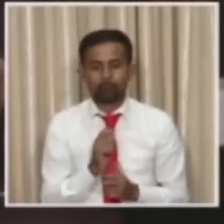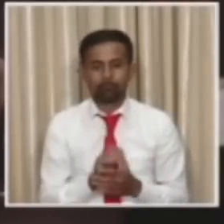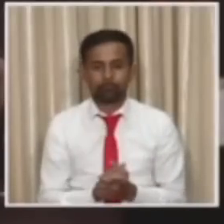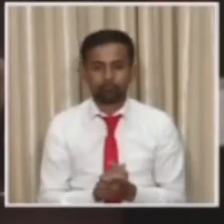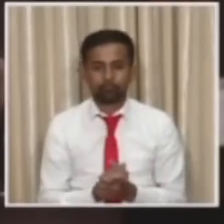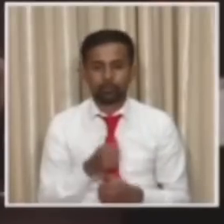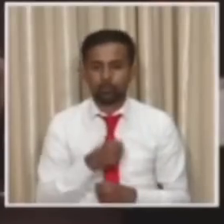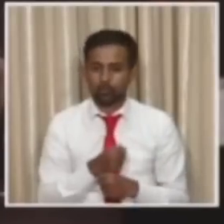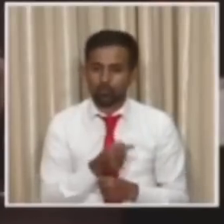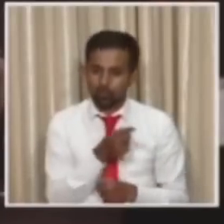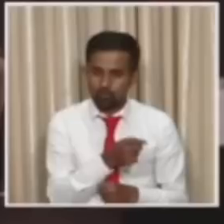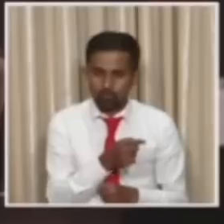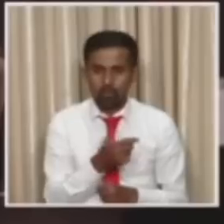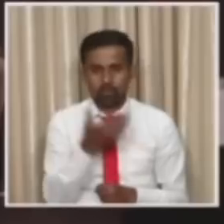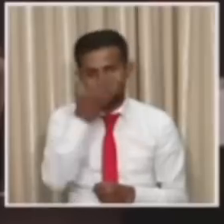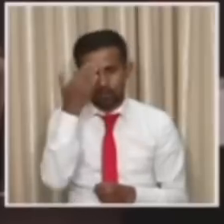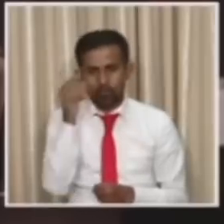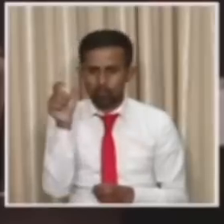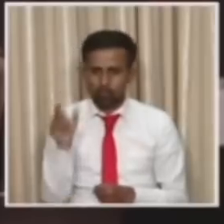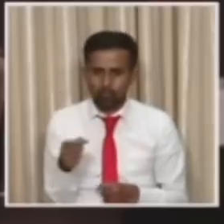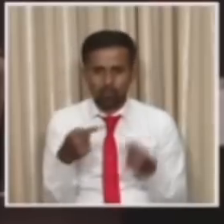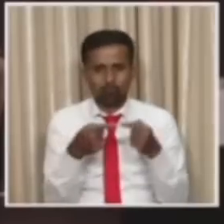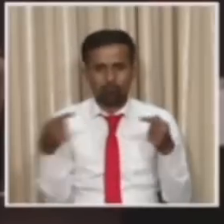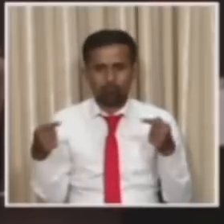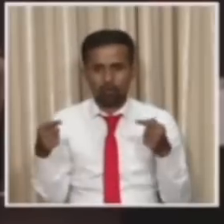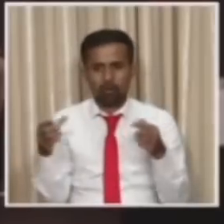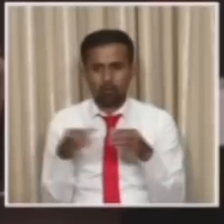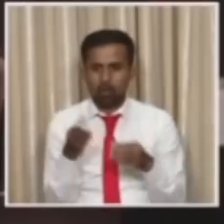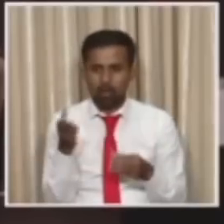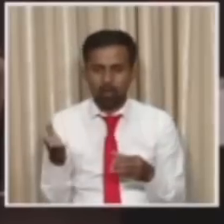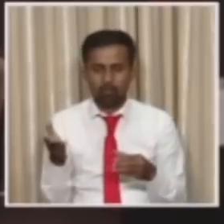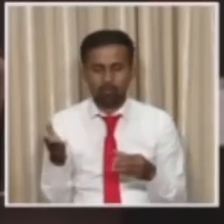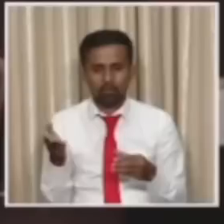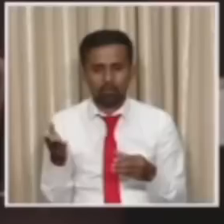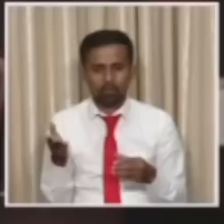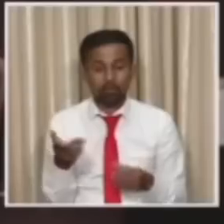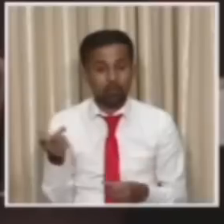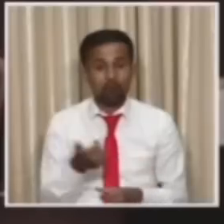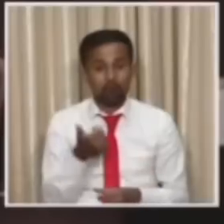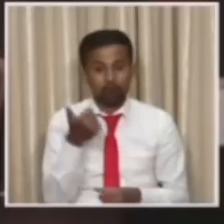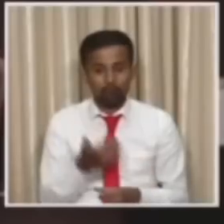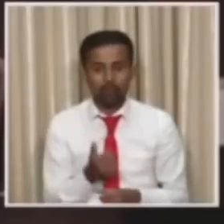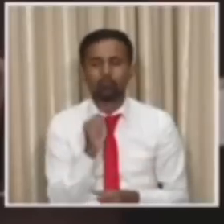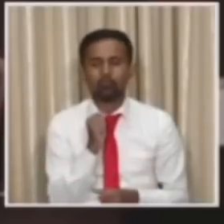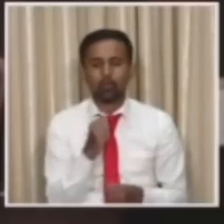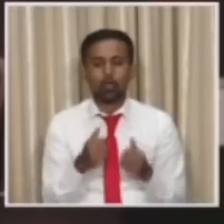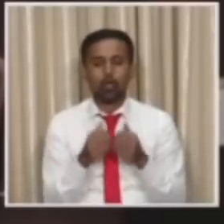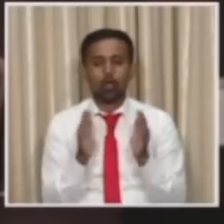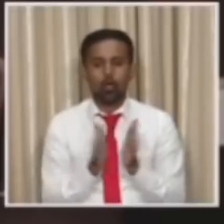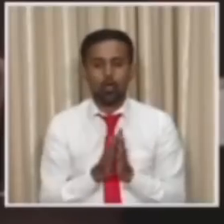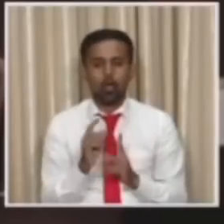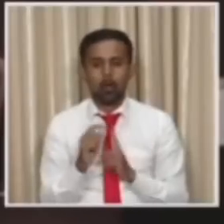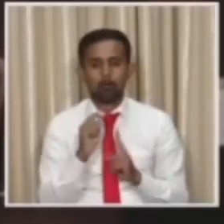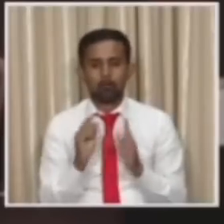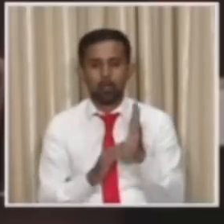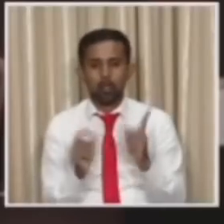of the political views that he speaks of I think it's important that as all parliamentarians we must condemn the action that the police